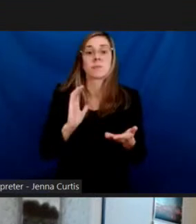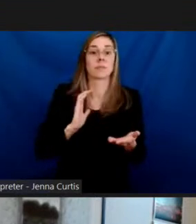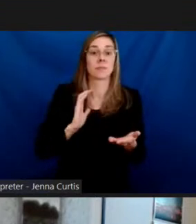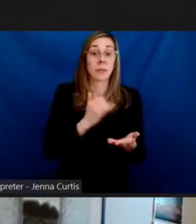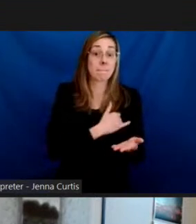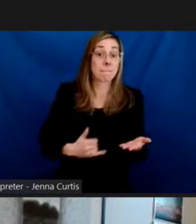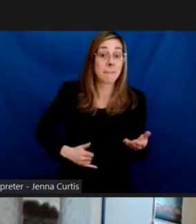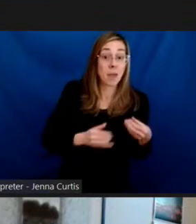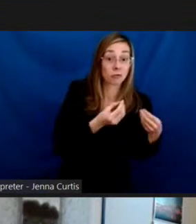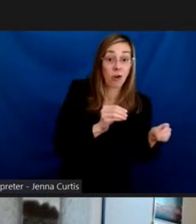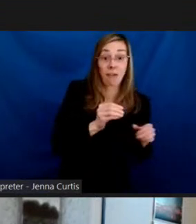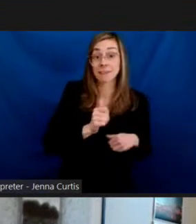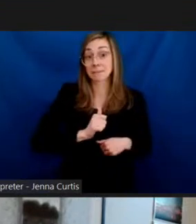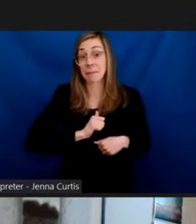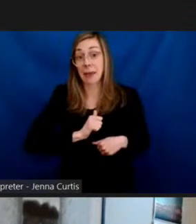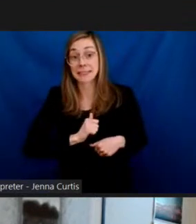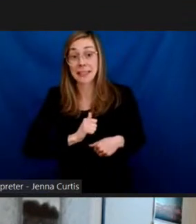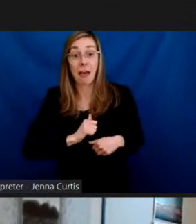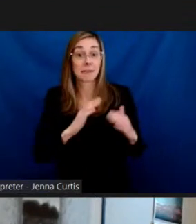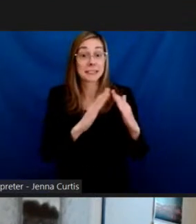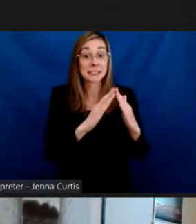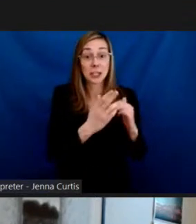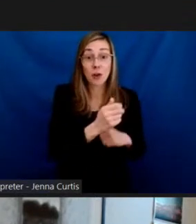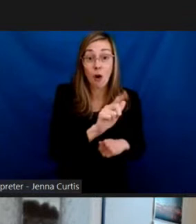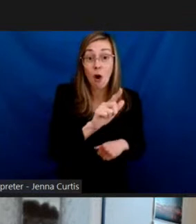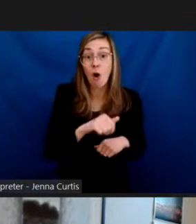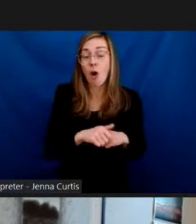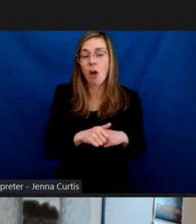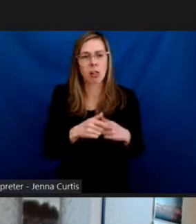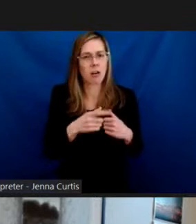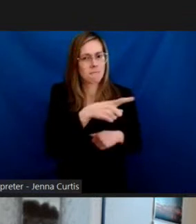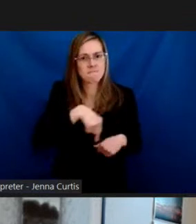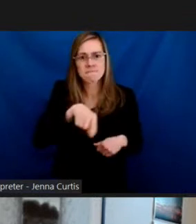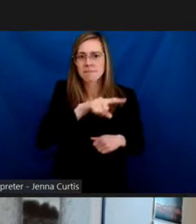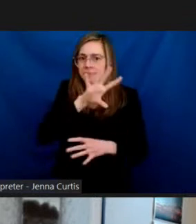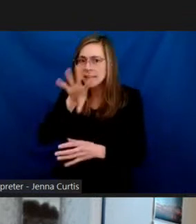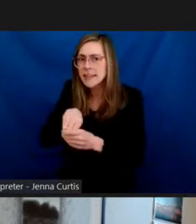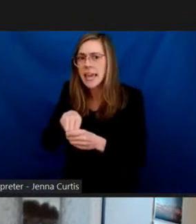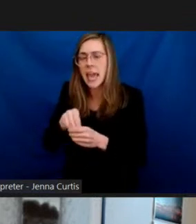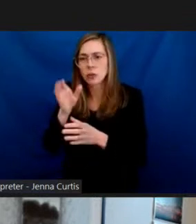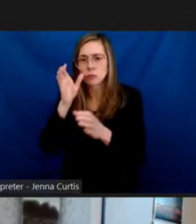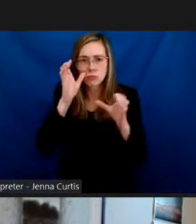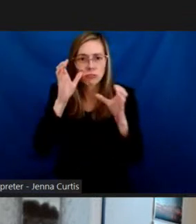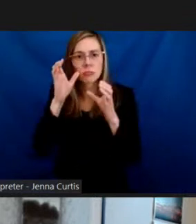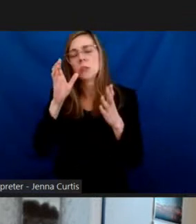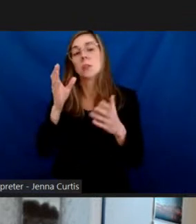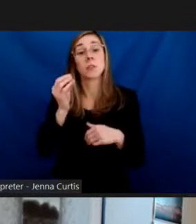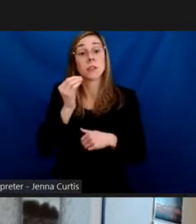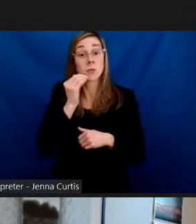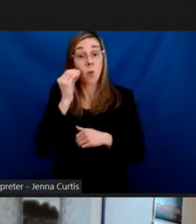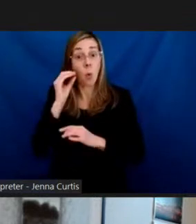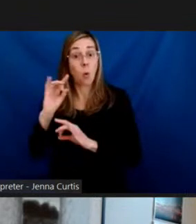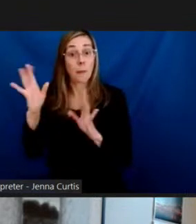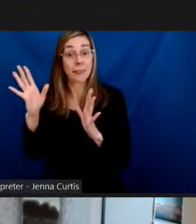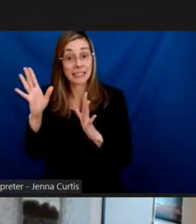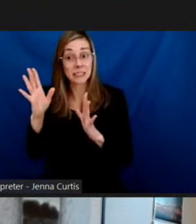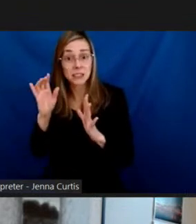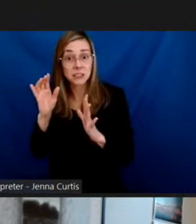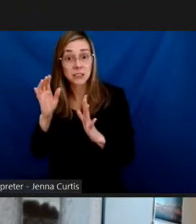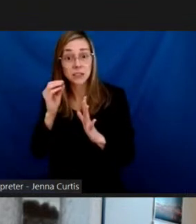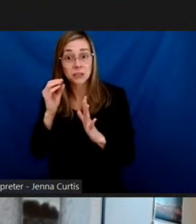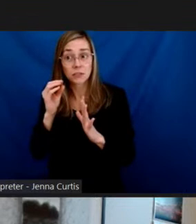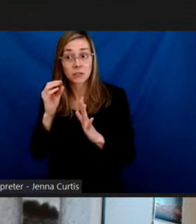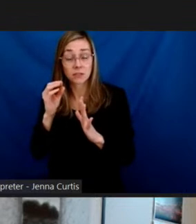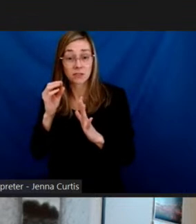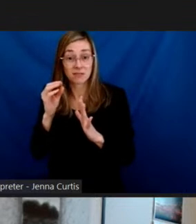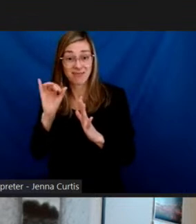is engaged in. The homeless crisis intersects so many other aspects of city government. But there are two